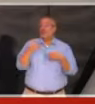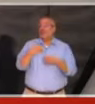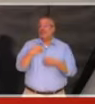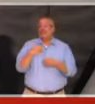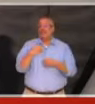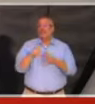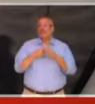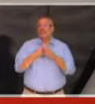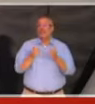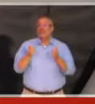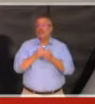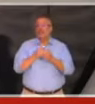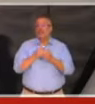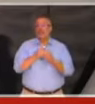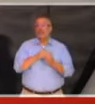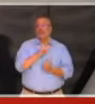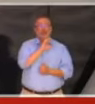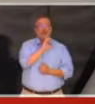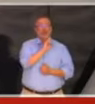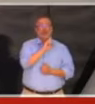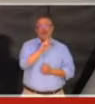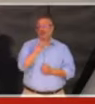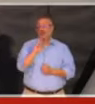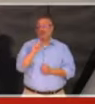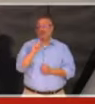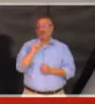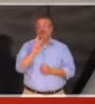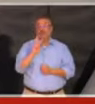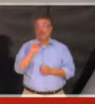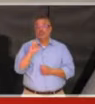beginning with Ed Trust West,